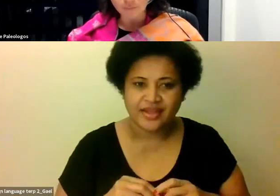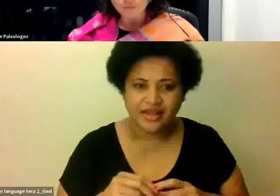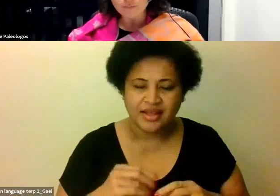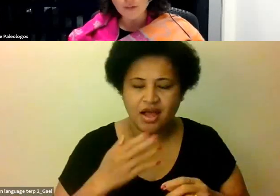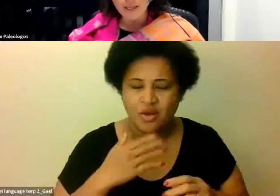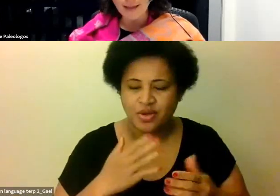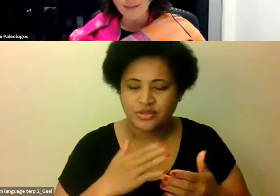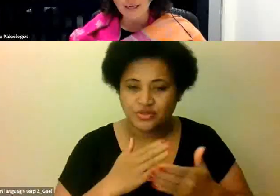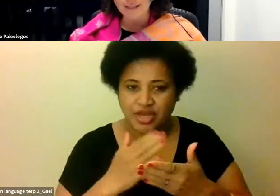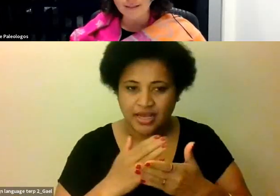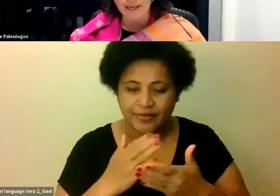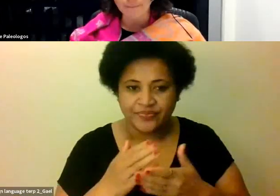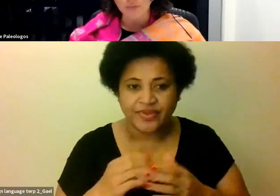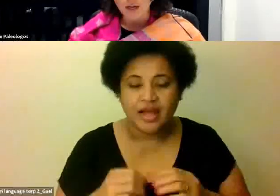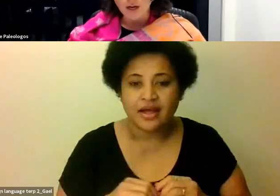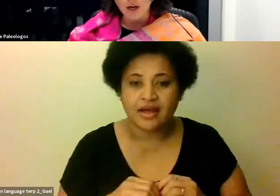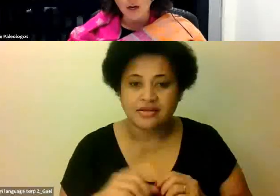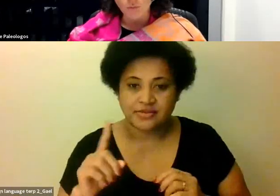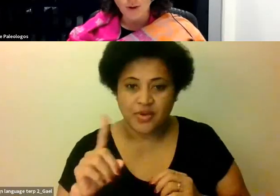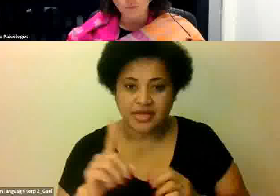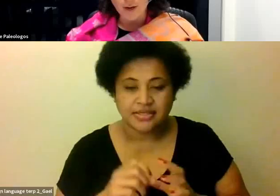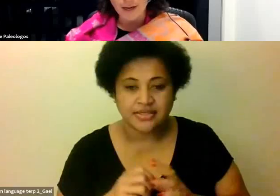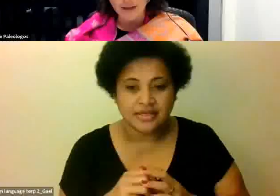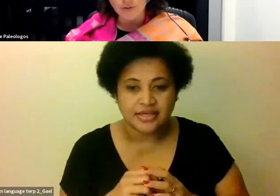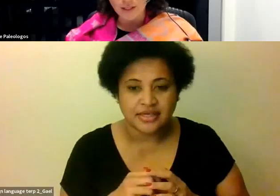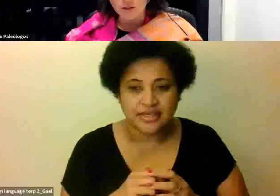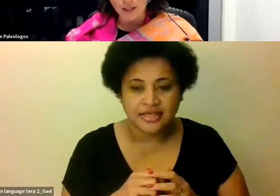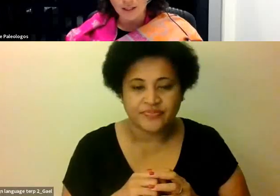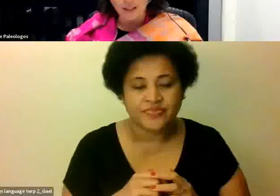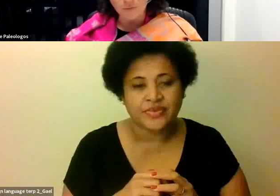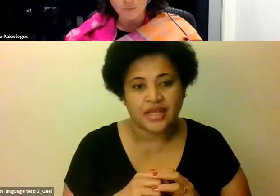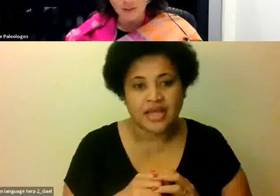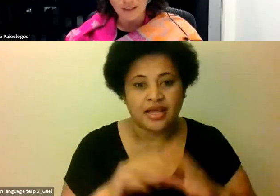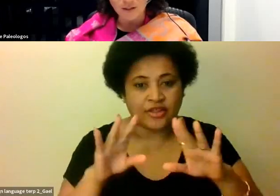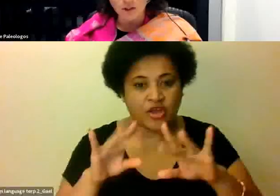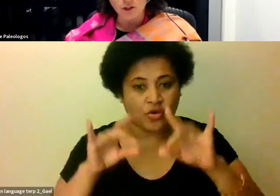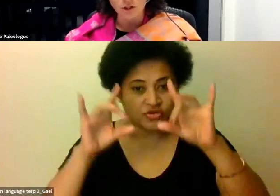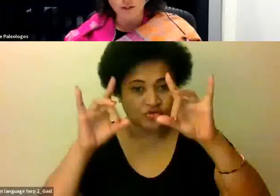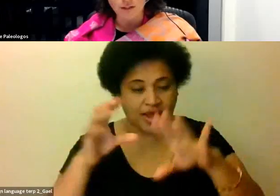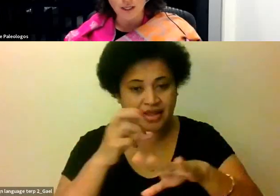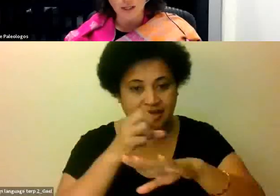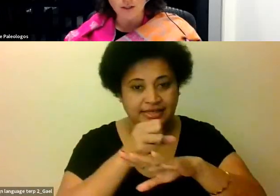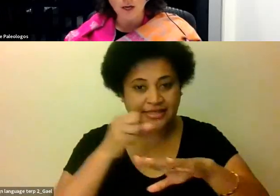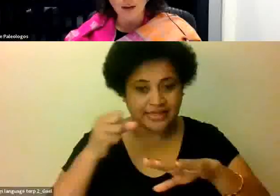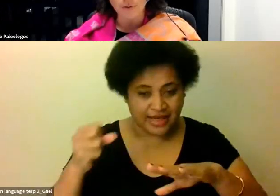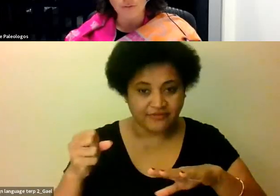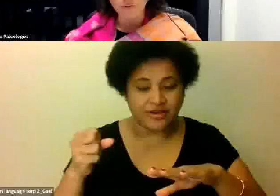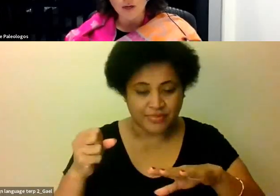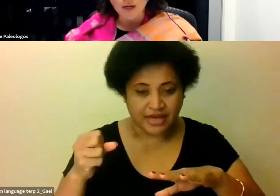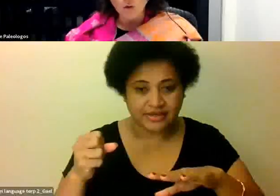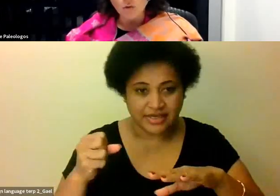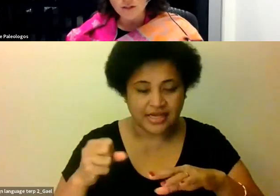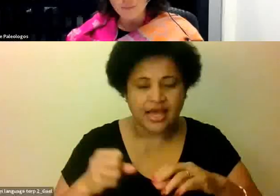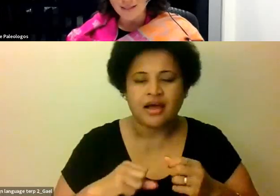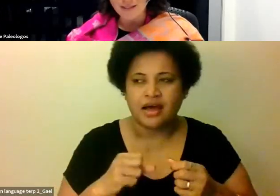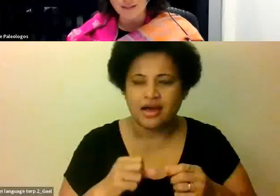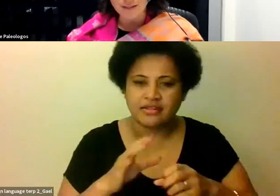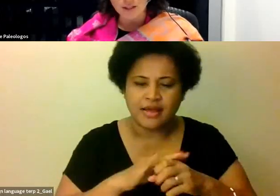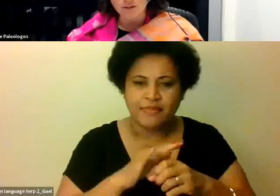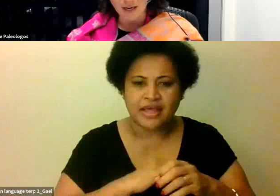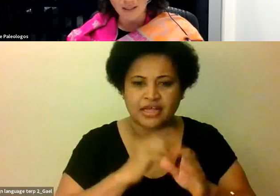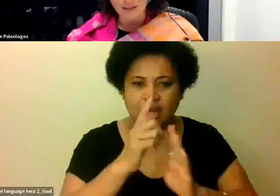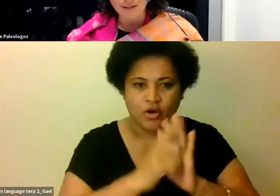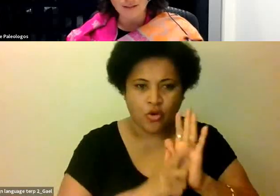further, and that is one where the Australian government instituted a type of